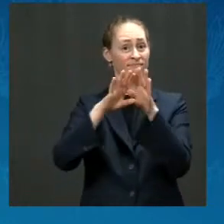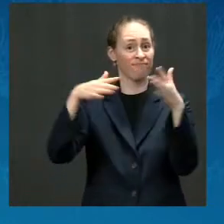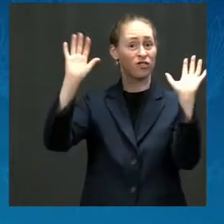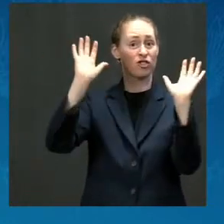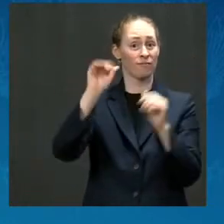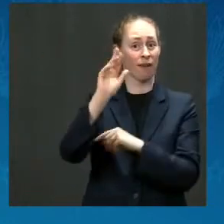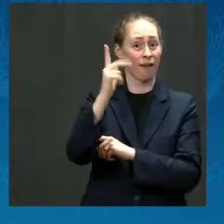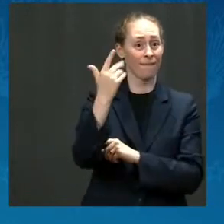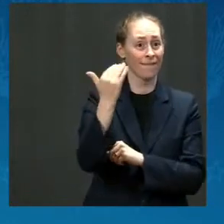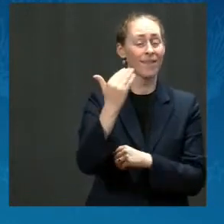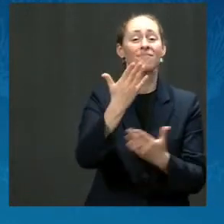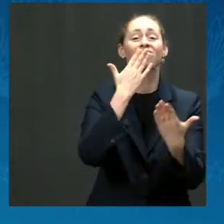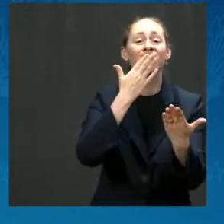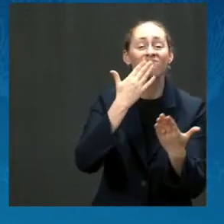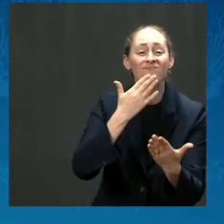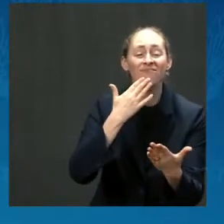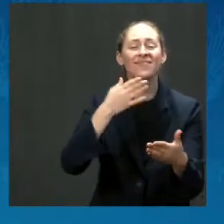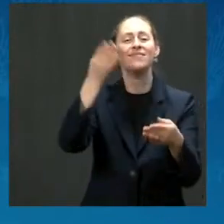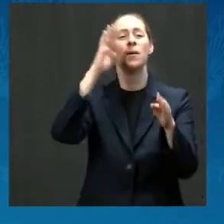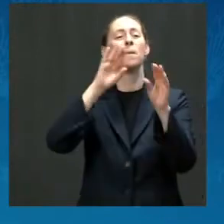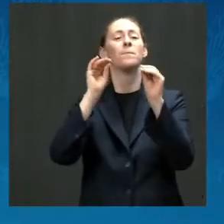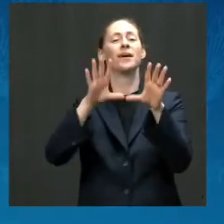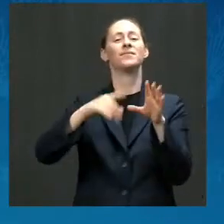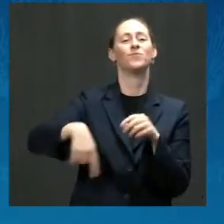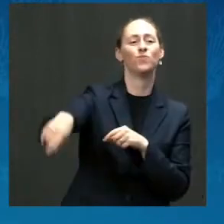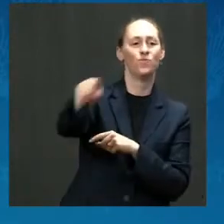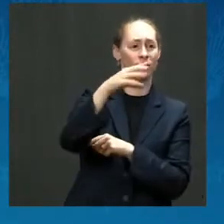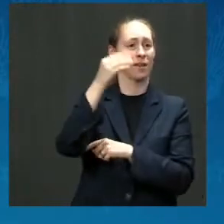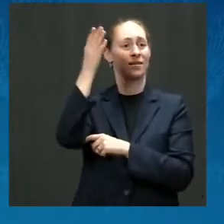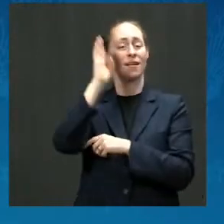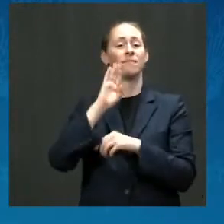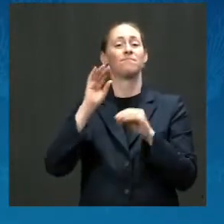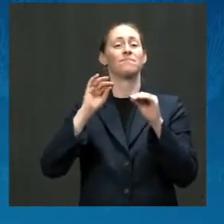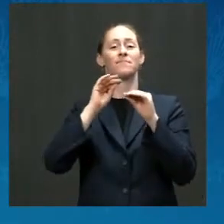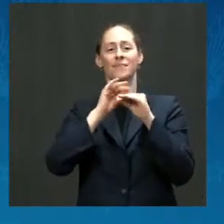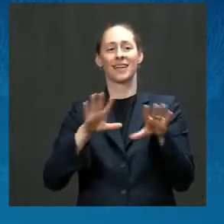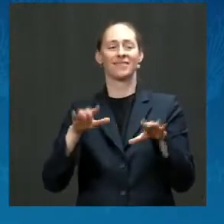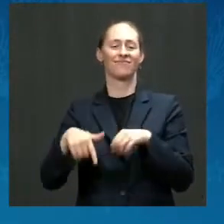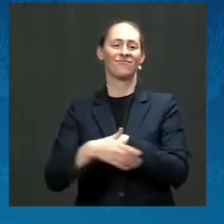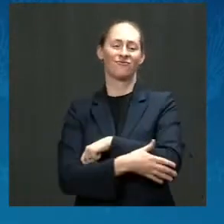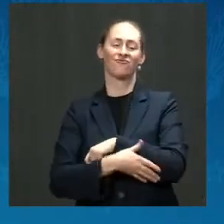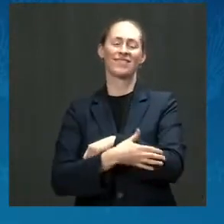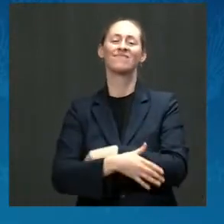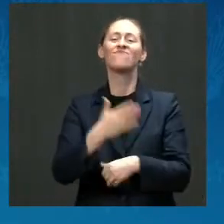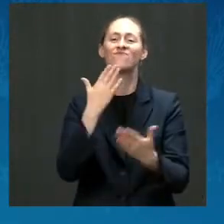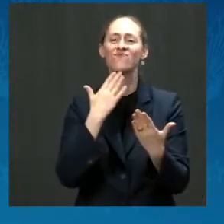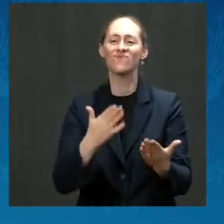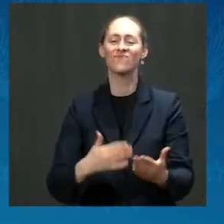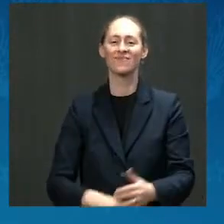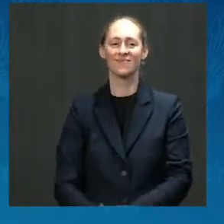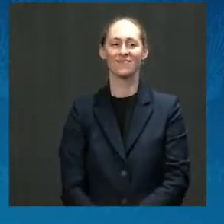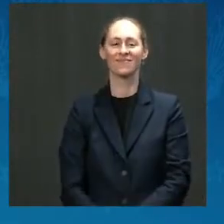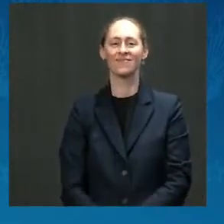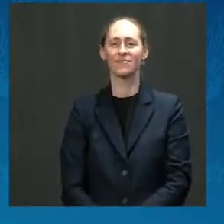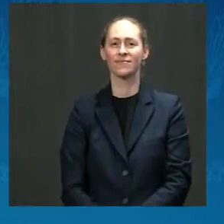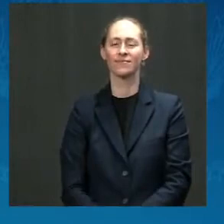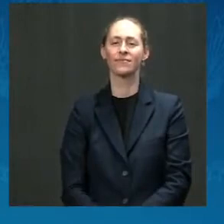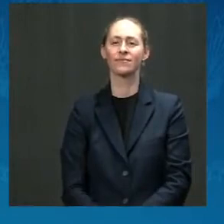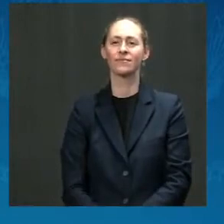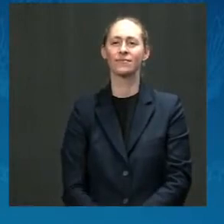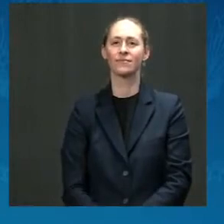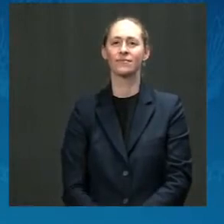God bless you. And may God bless America. Thank you all very much. Thank you. Thank you. Thank you.